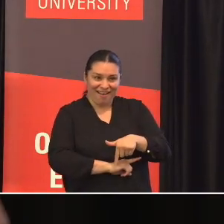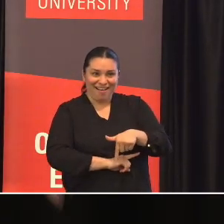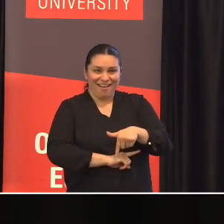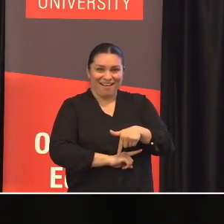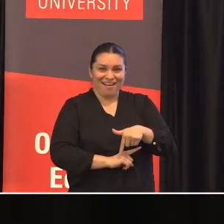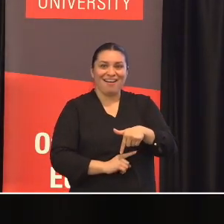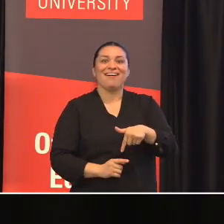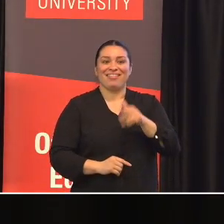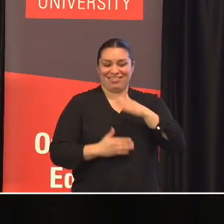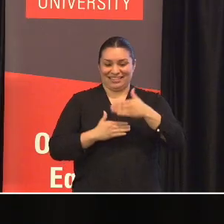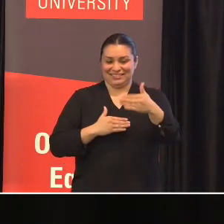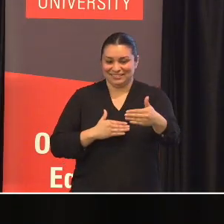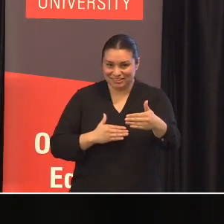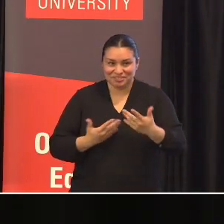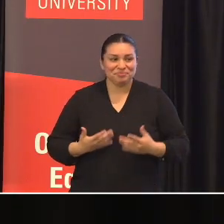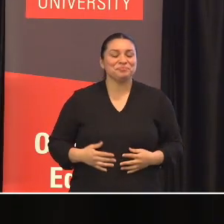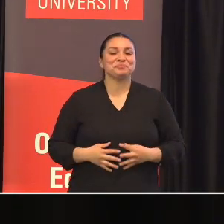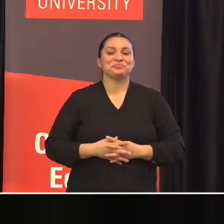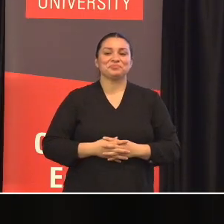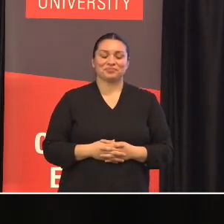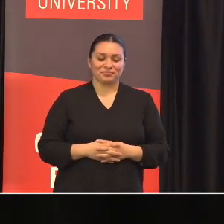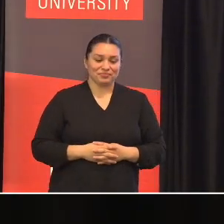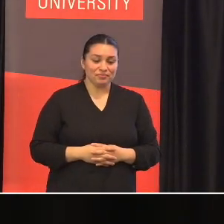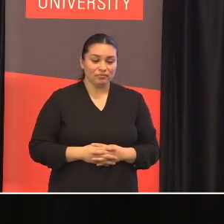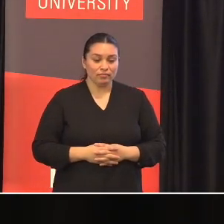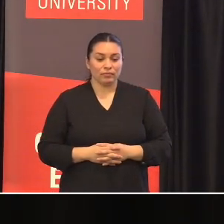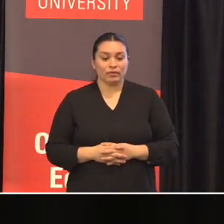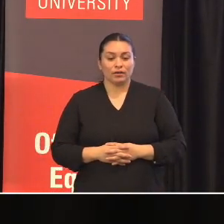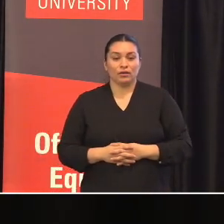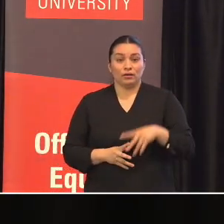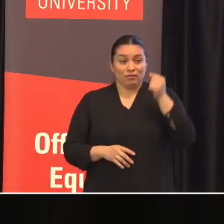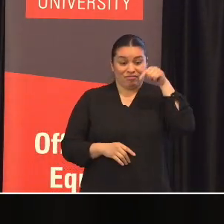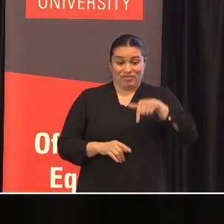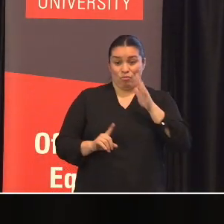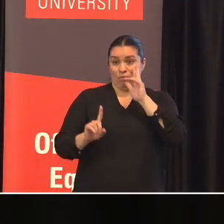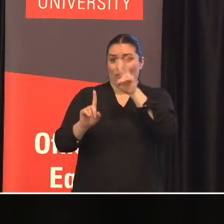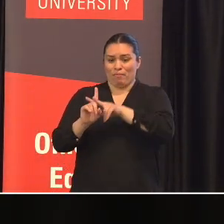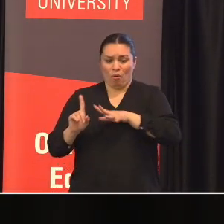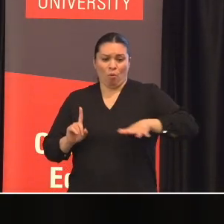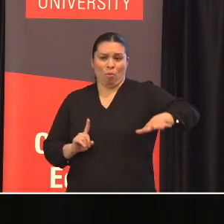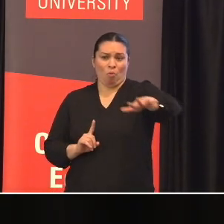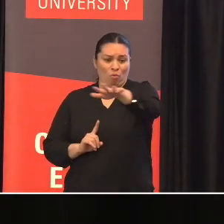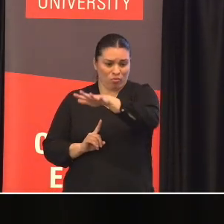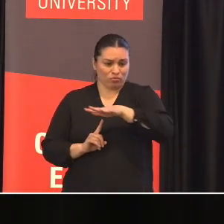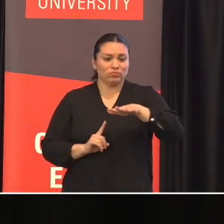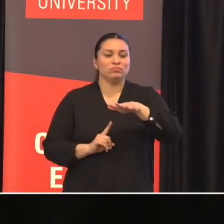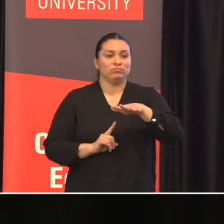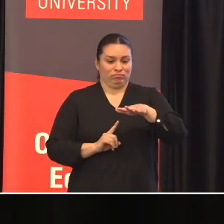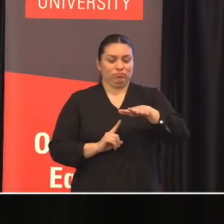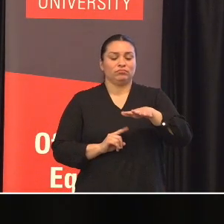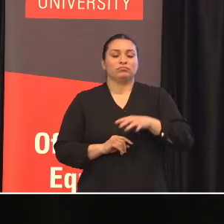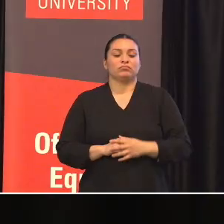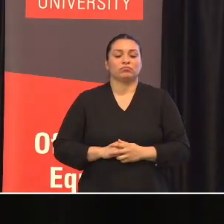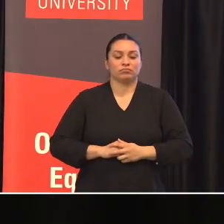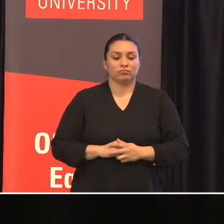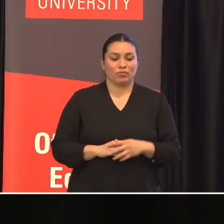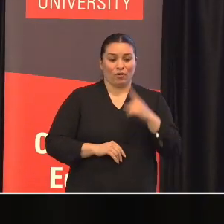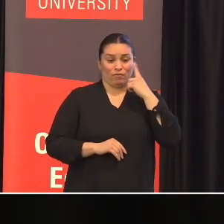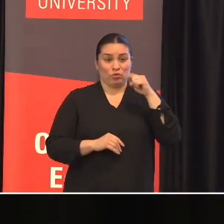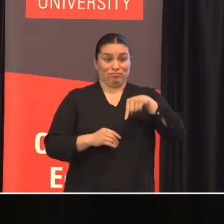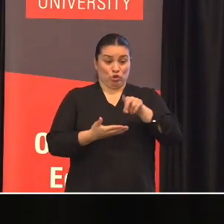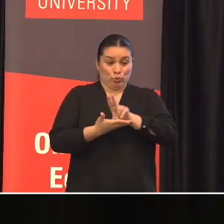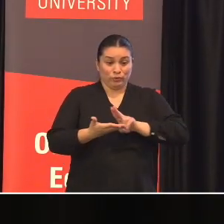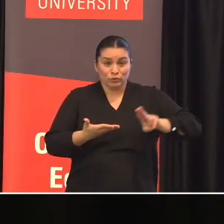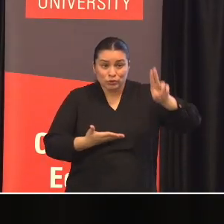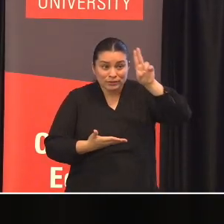And so it applies to all of us, and there is a deadline. So if the institution, in this case, serves a population